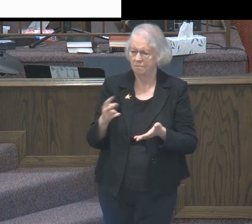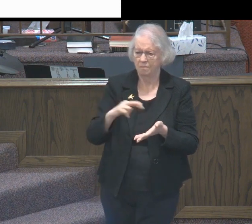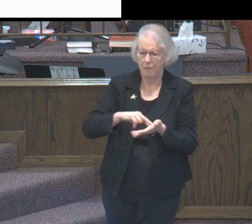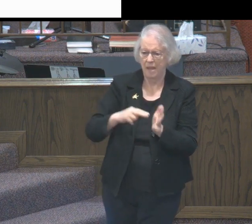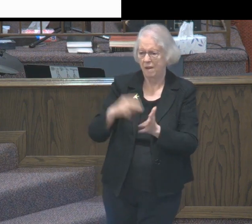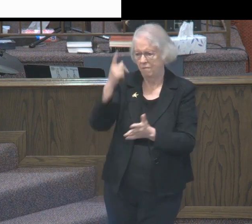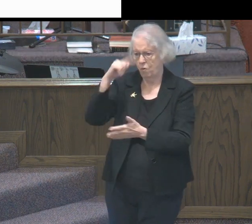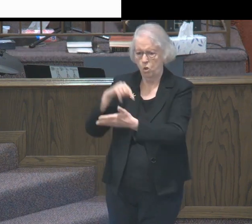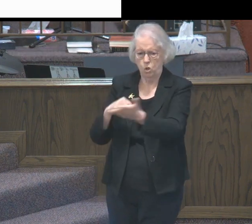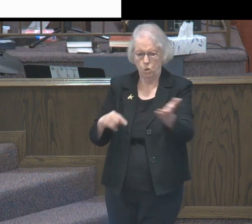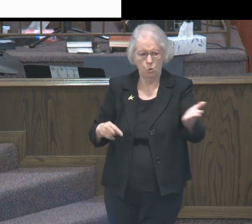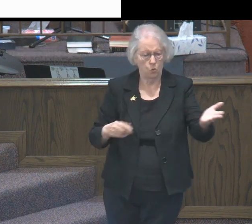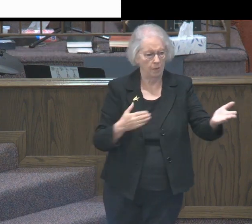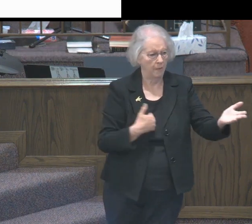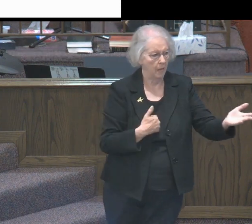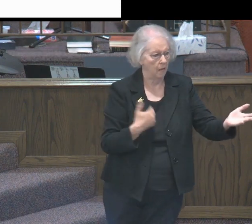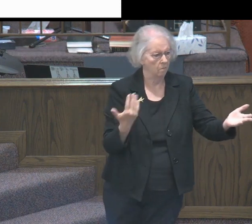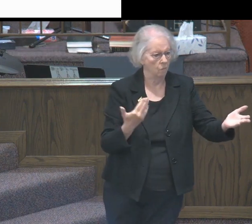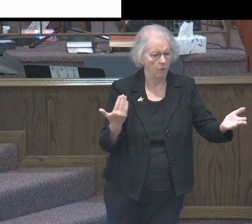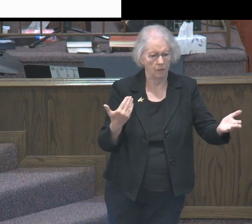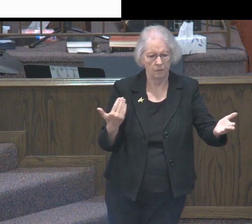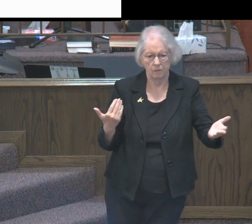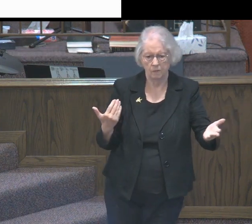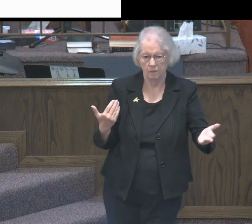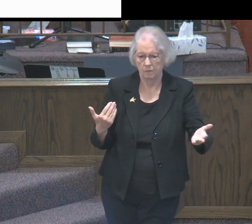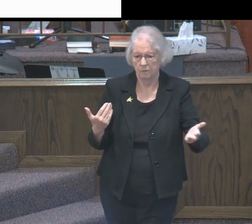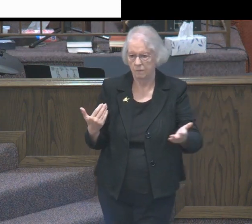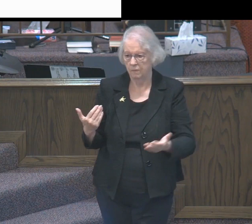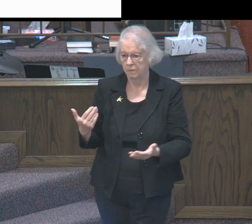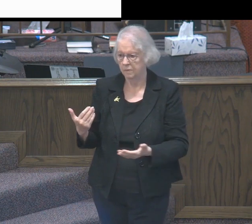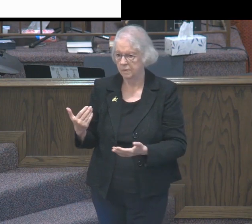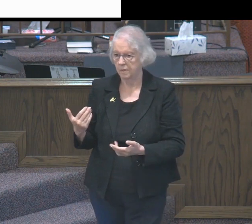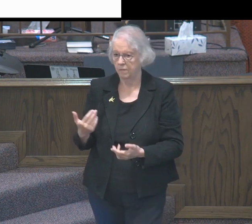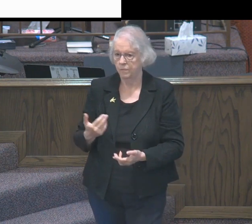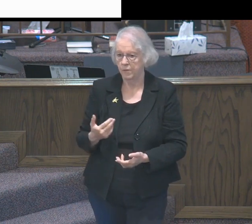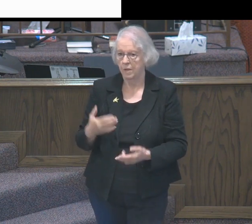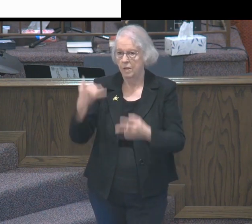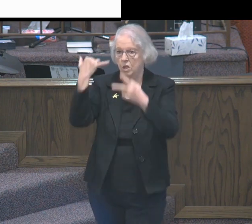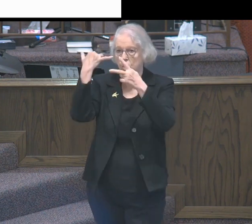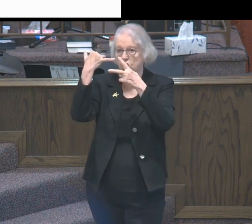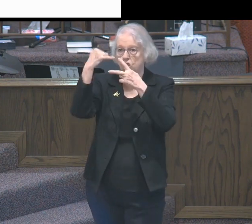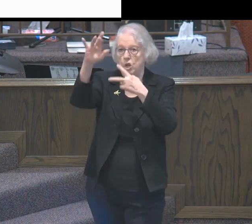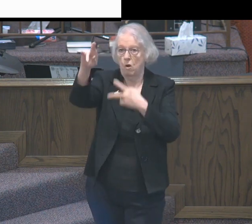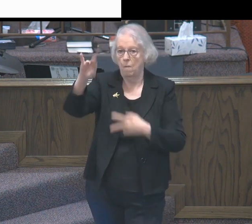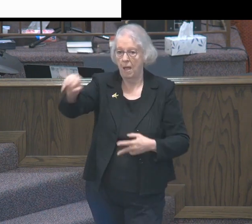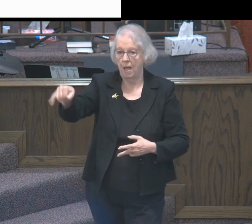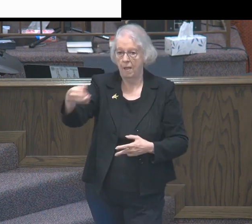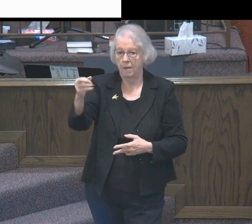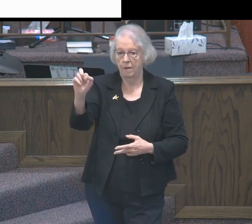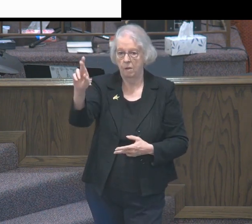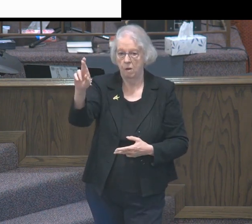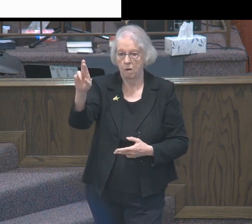so let's go back to our eating thing here. Jeremiah, the prophet, says this in Jeremiah chapter 15 and verse